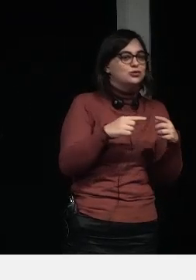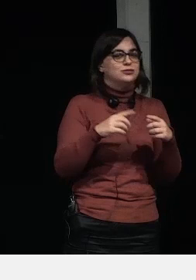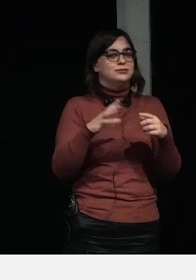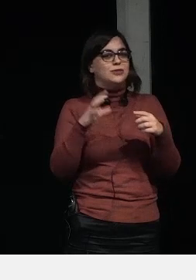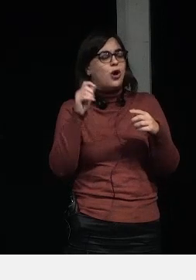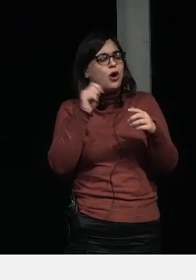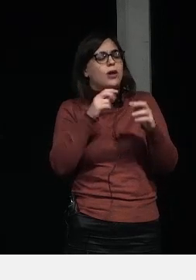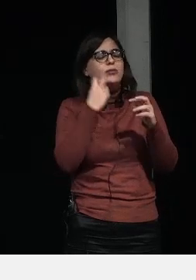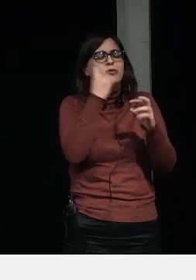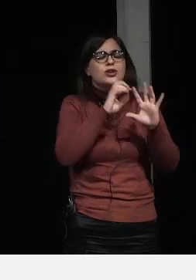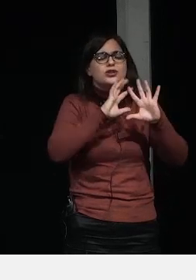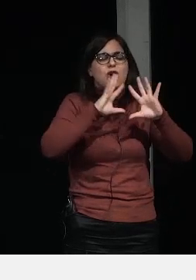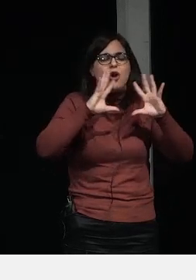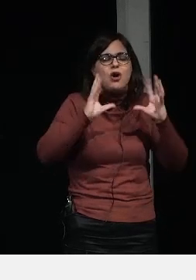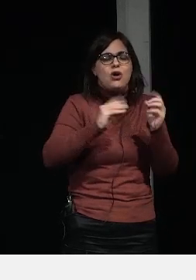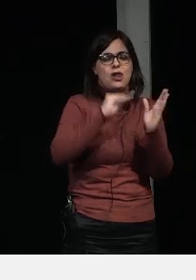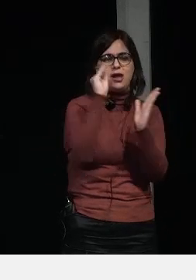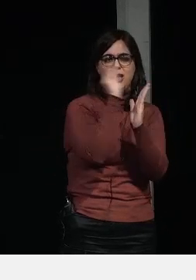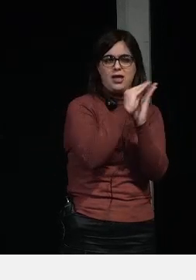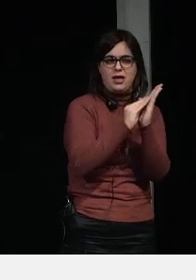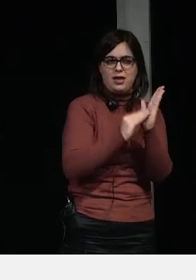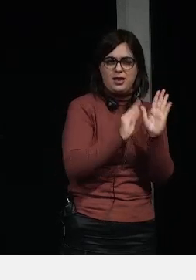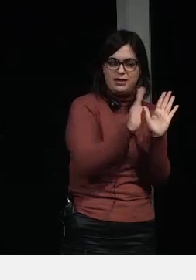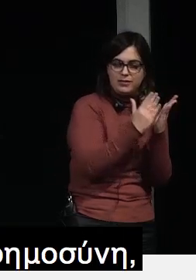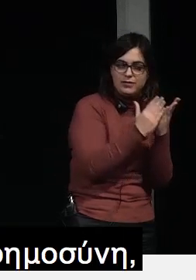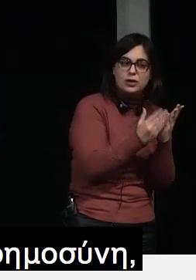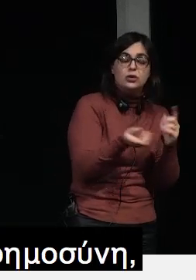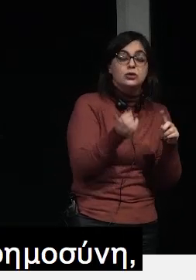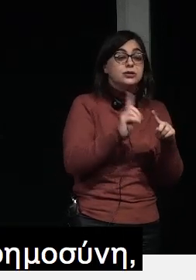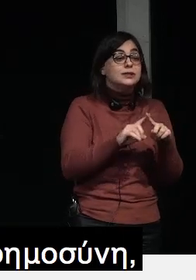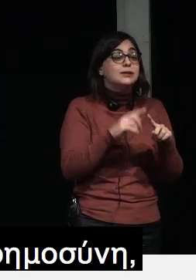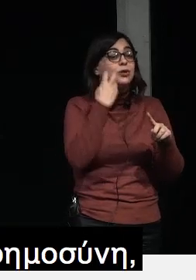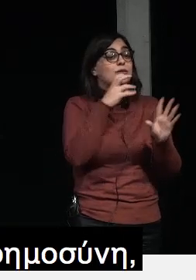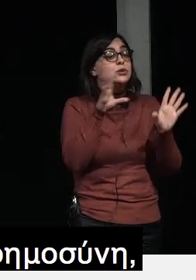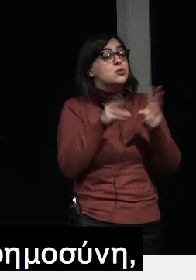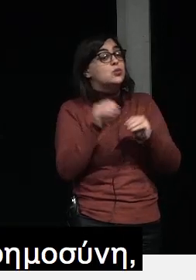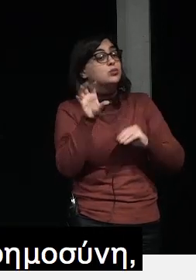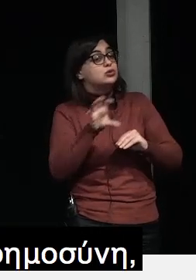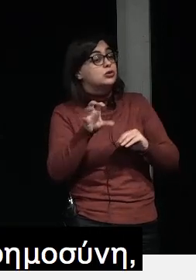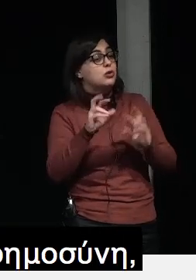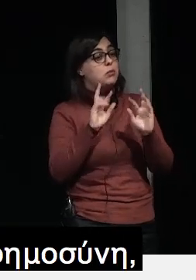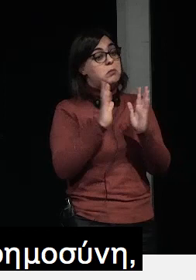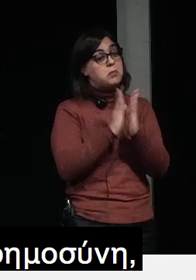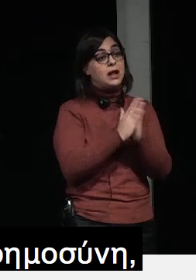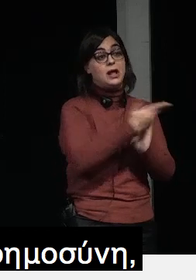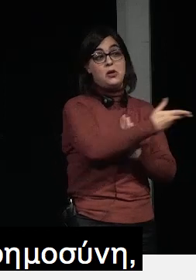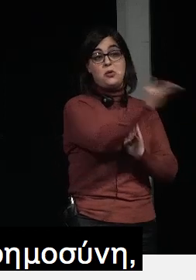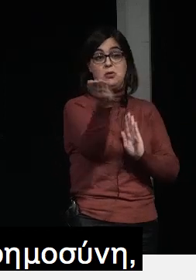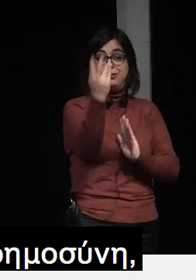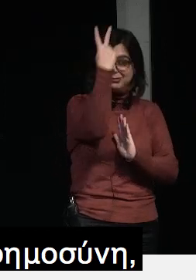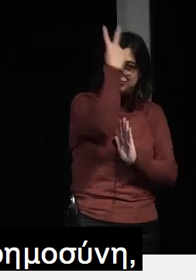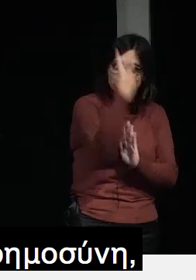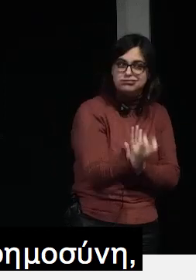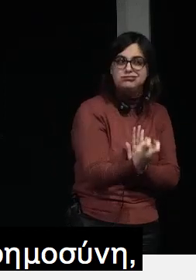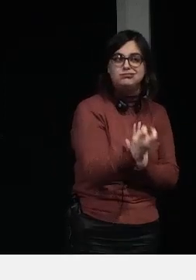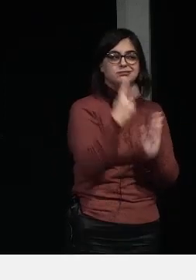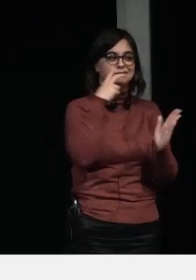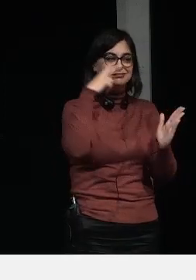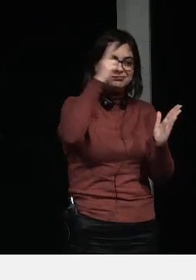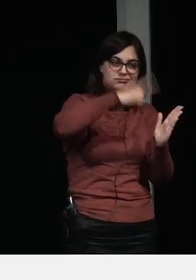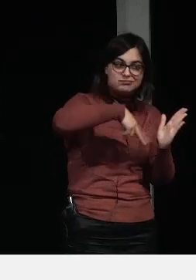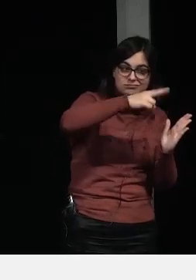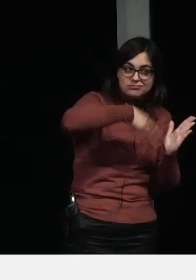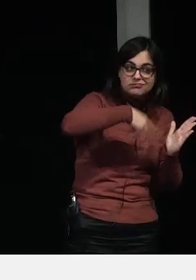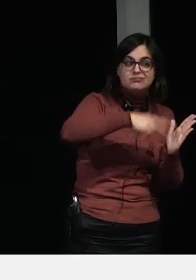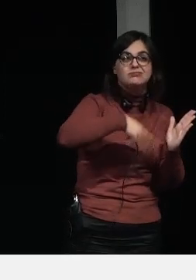for replicating it in your own museums. You are invited to download it, and once again, thanks to AI, it will